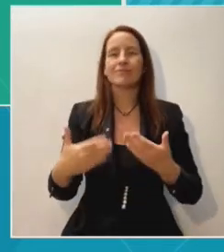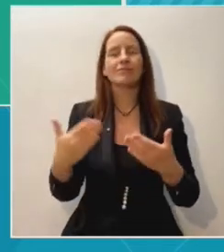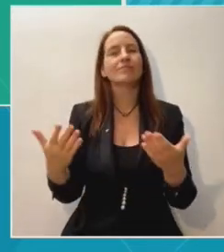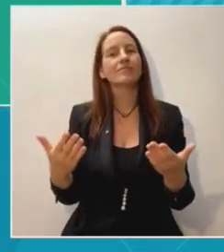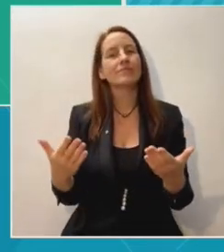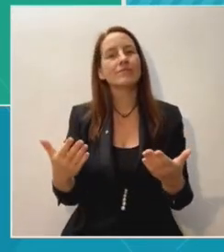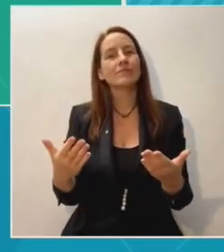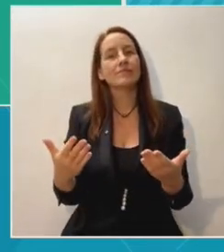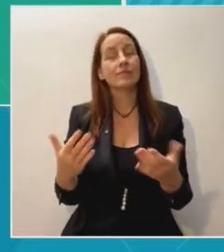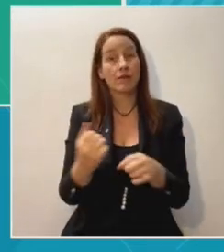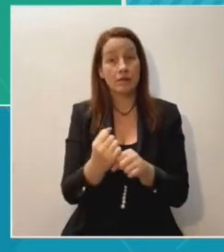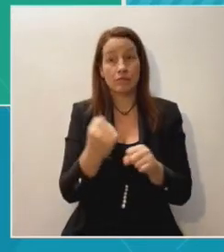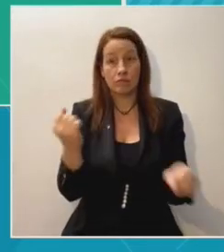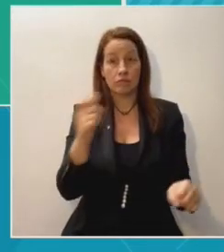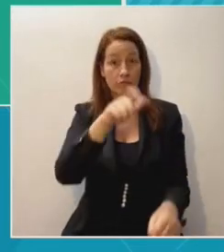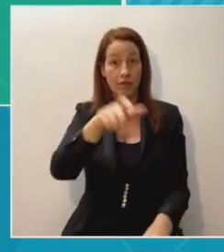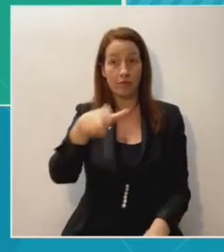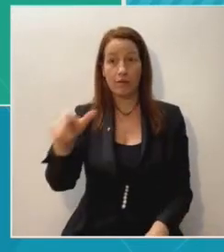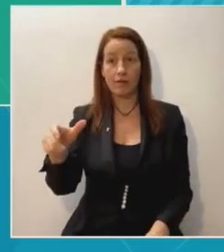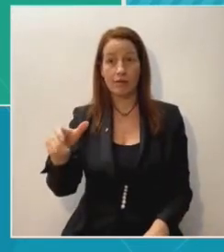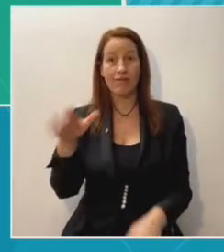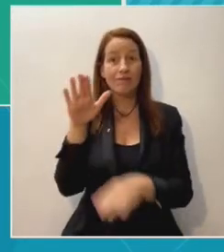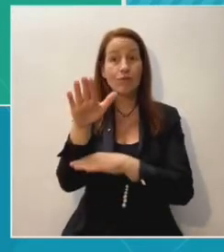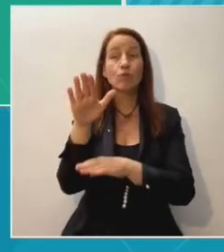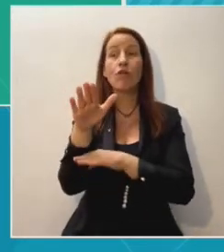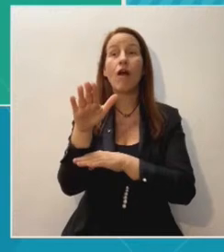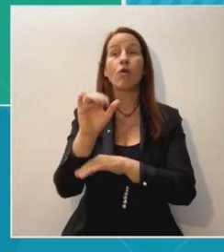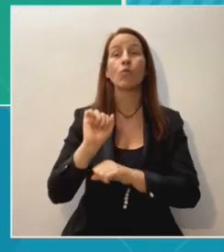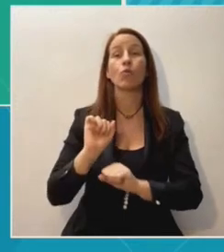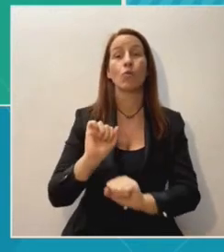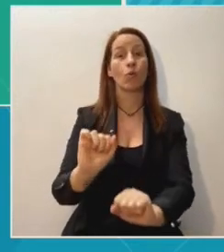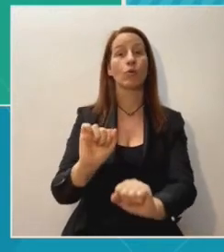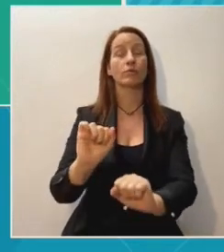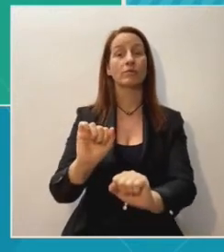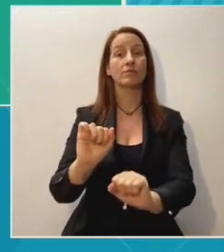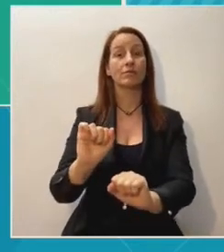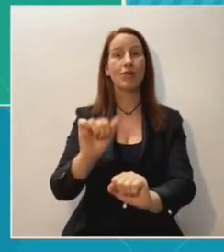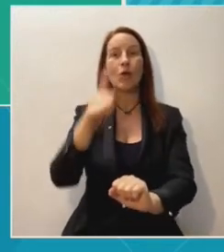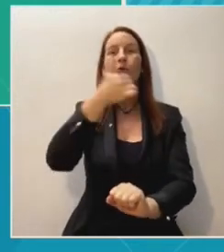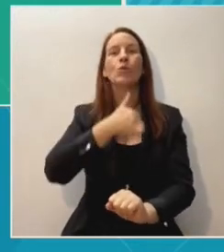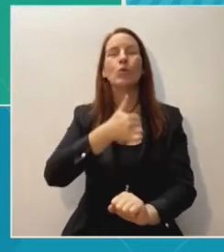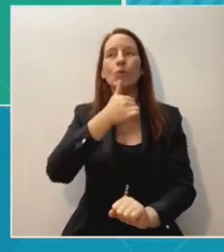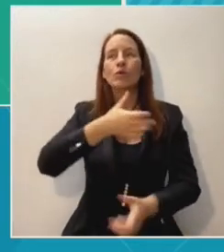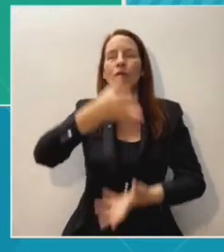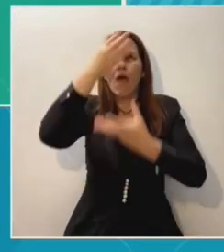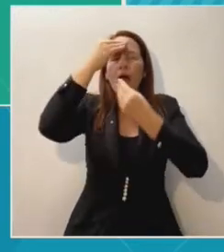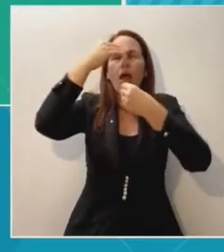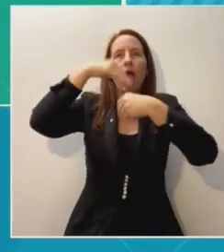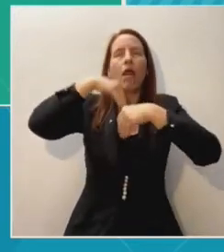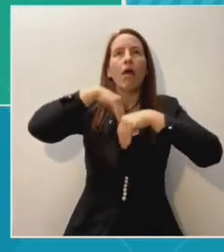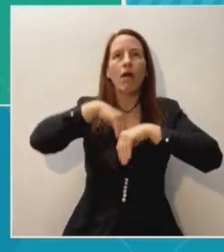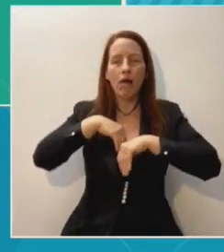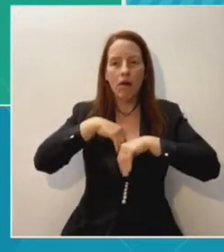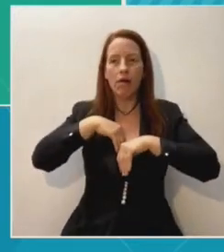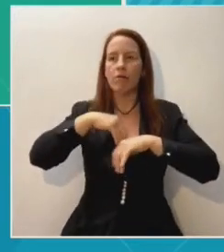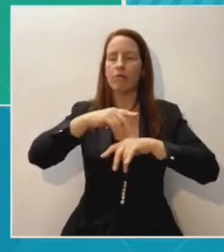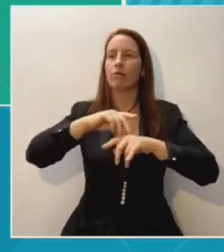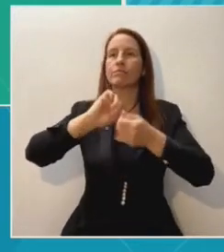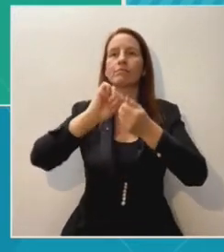the future. Use what you have learnt to make a positive difference and to help all of those around